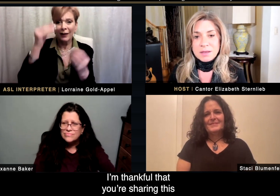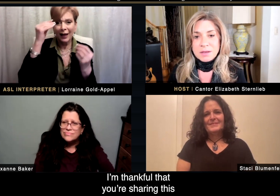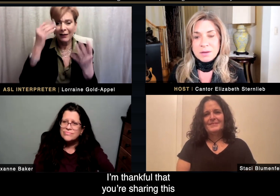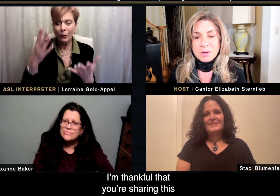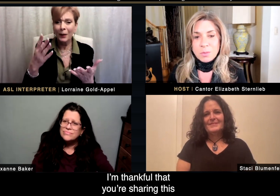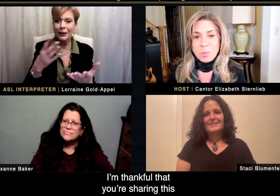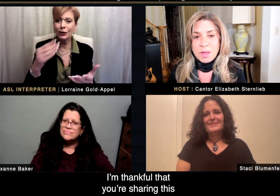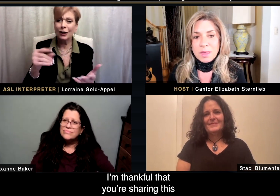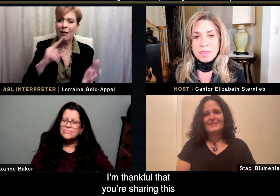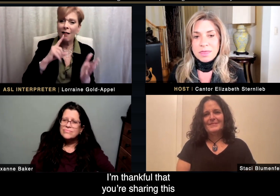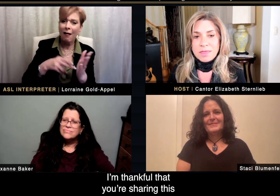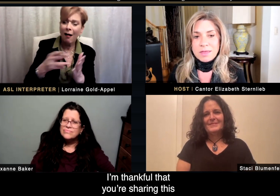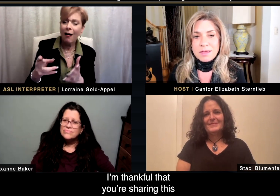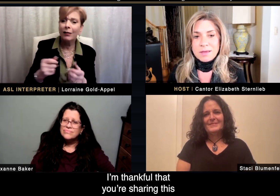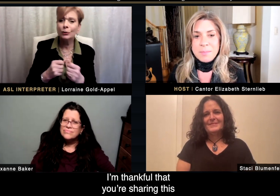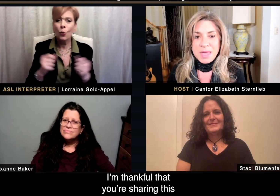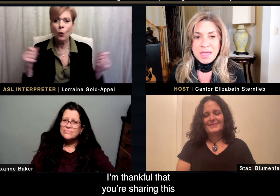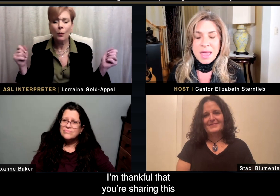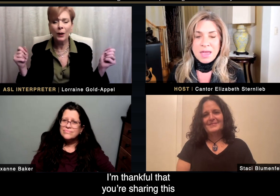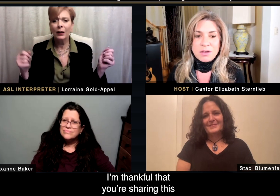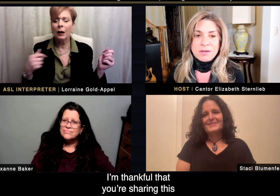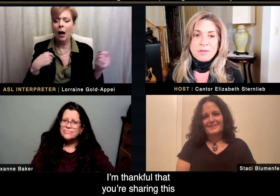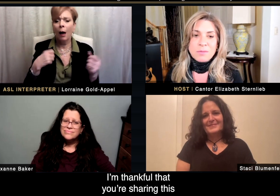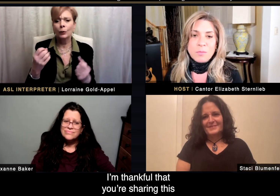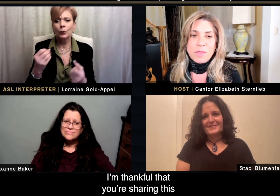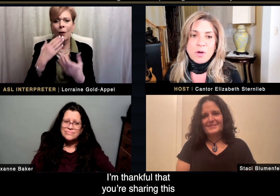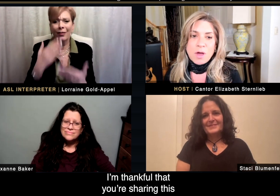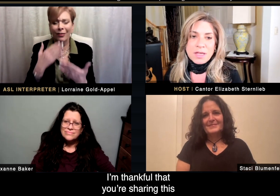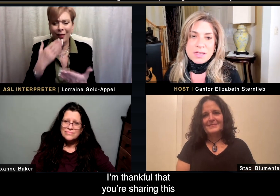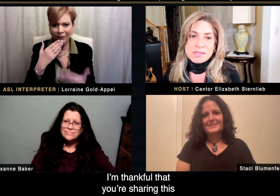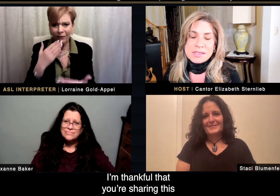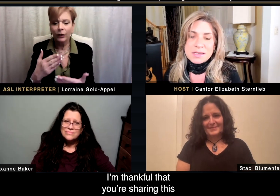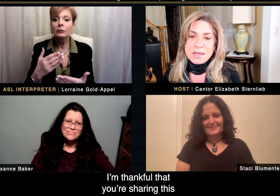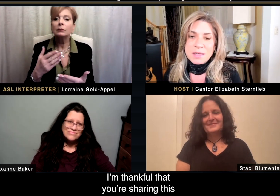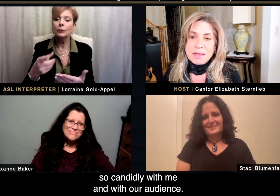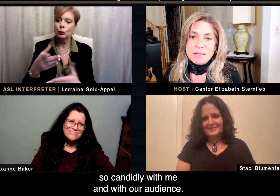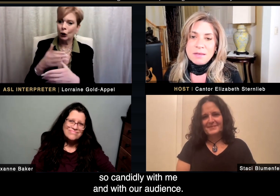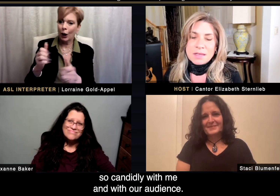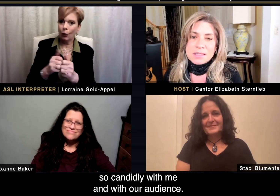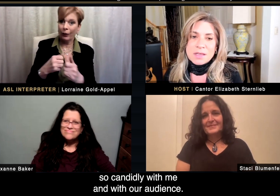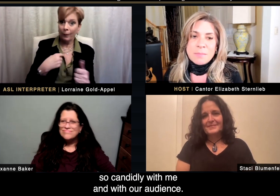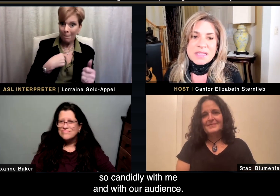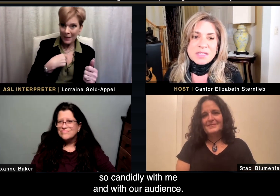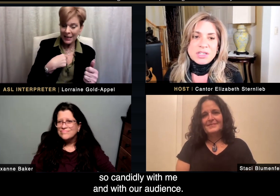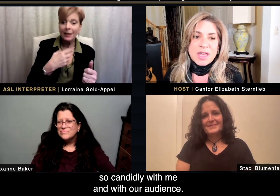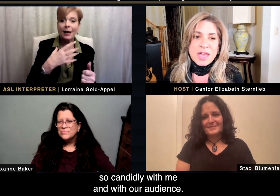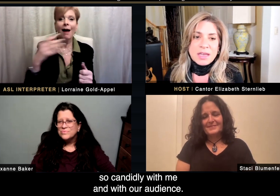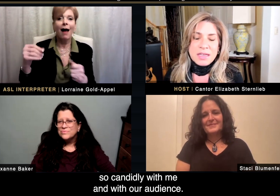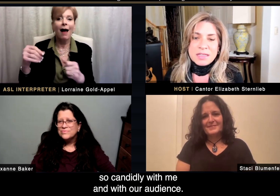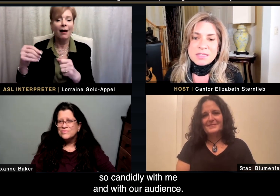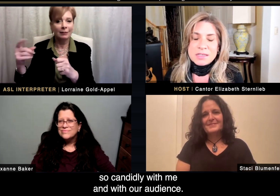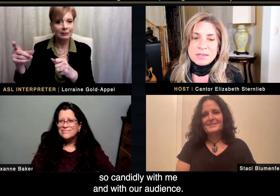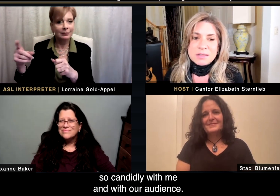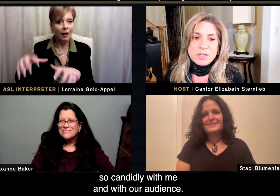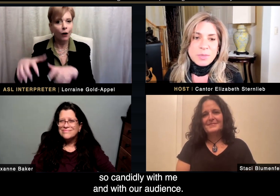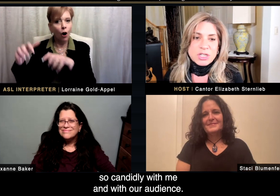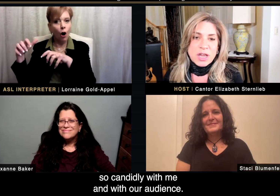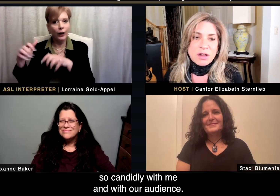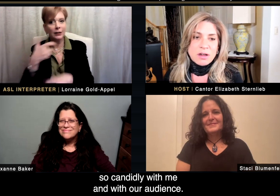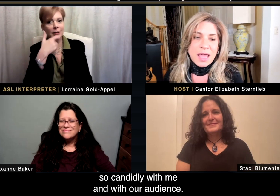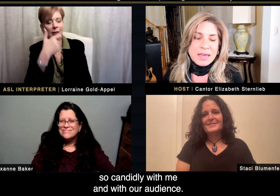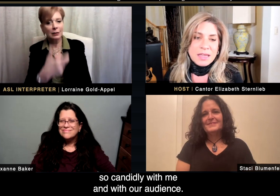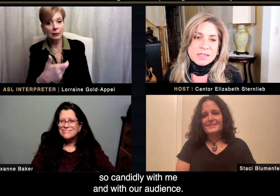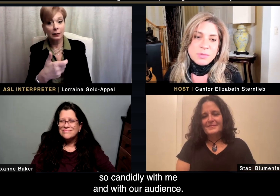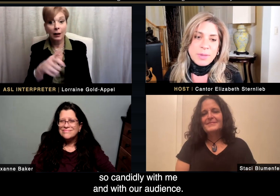candidly with me and with our audience. It's a message that needs to